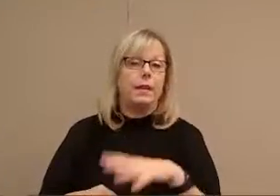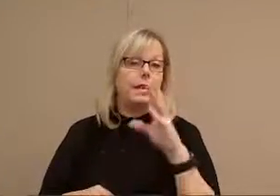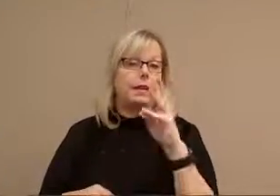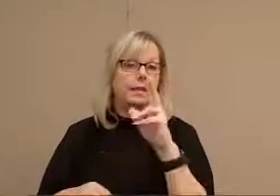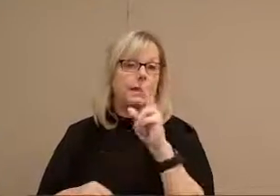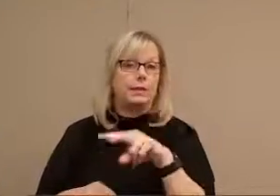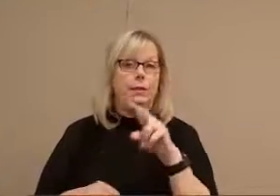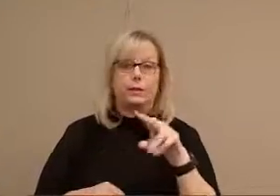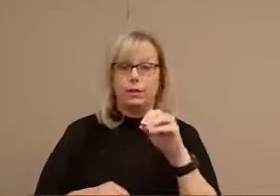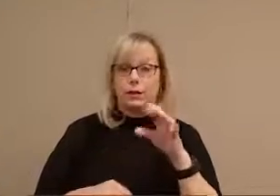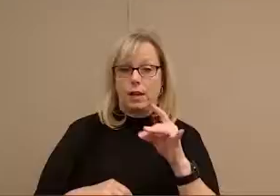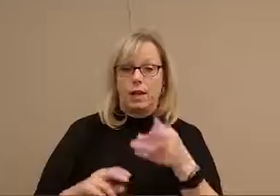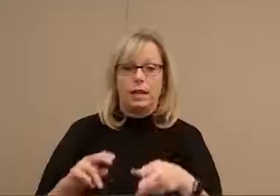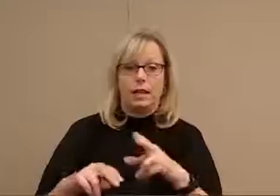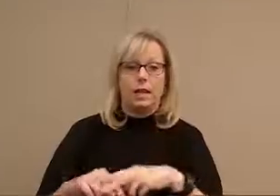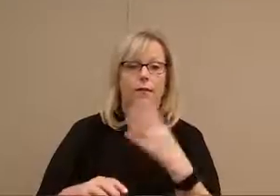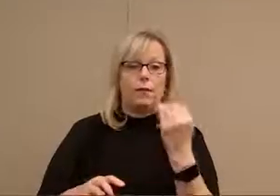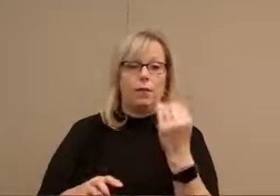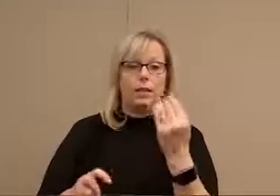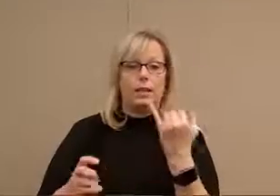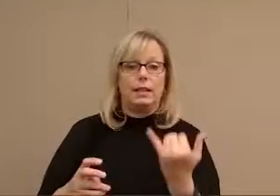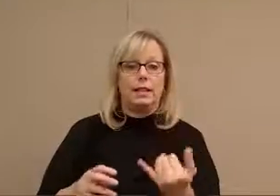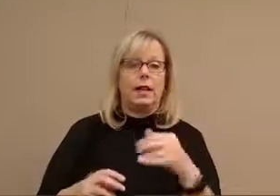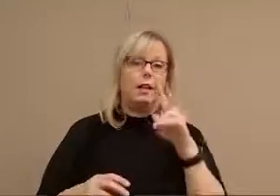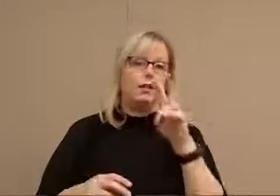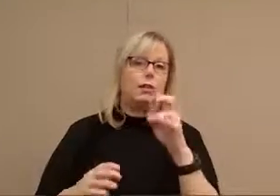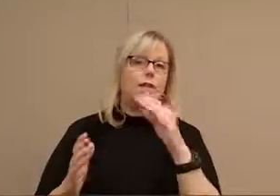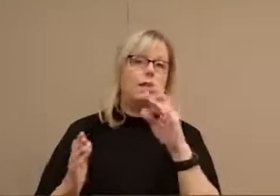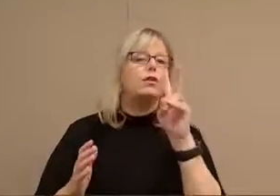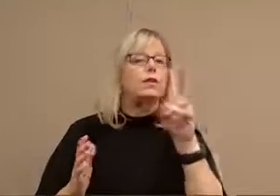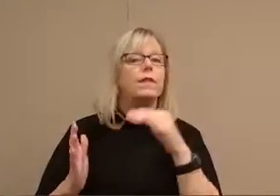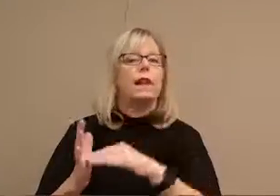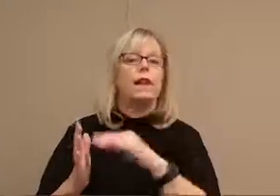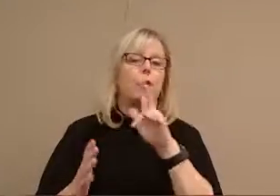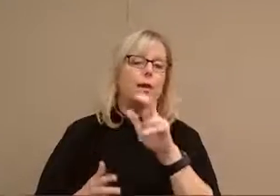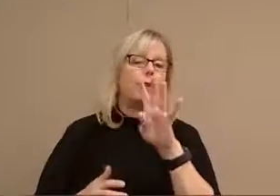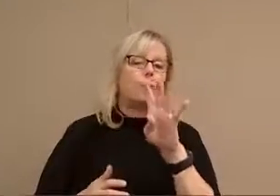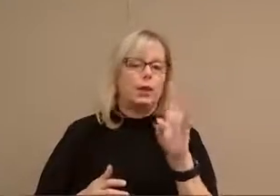957. 62208 up 14 to